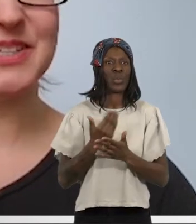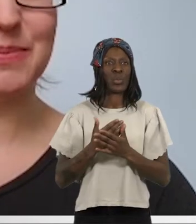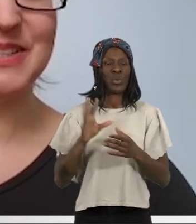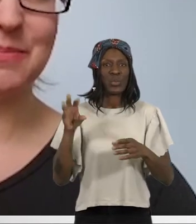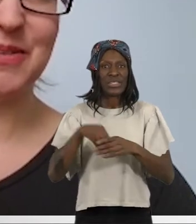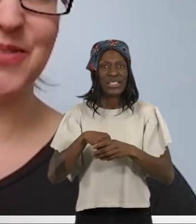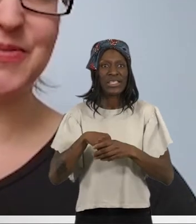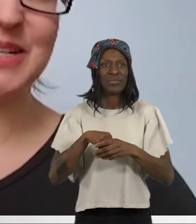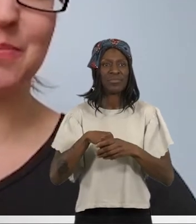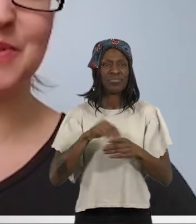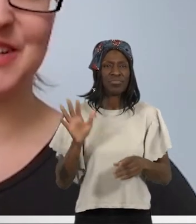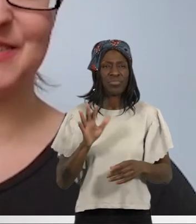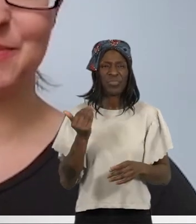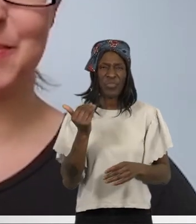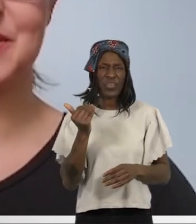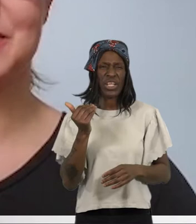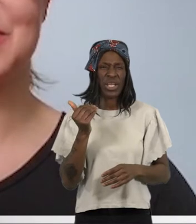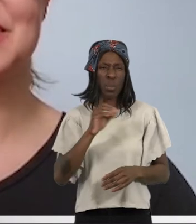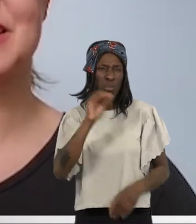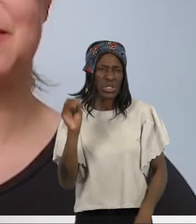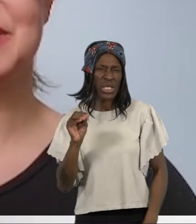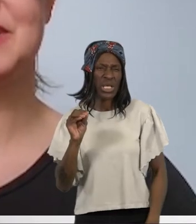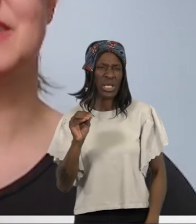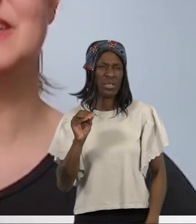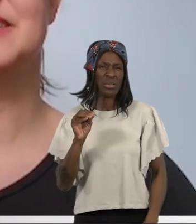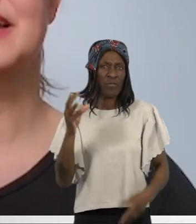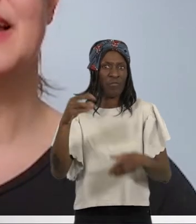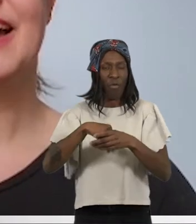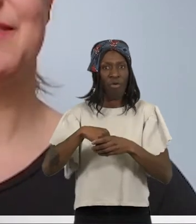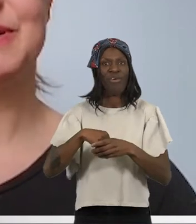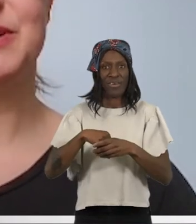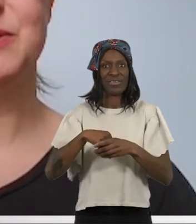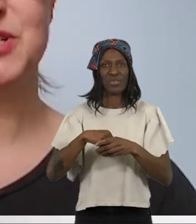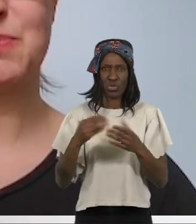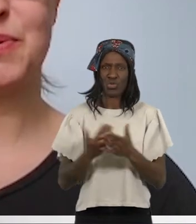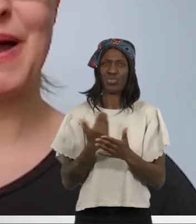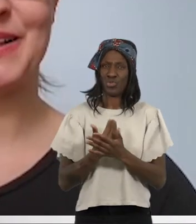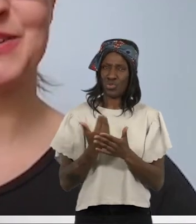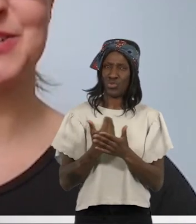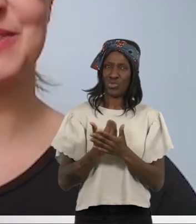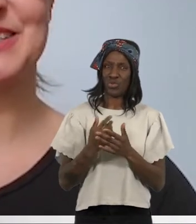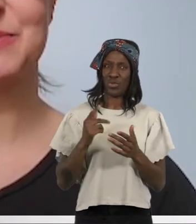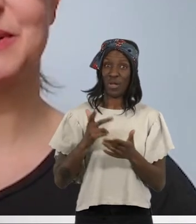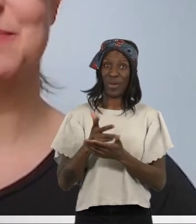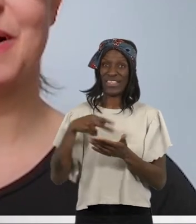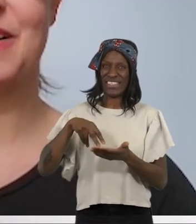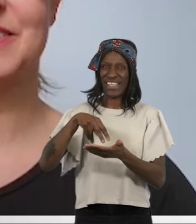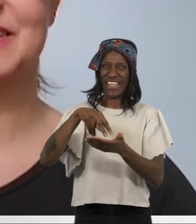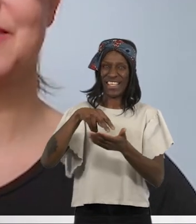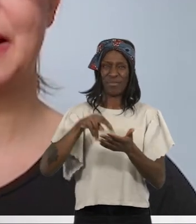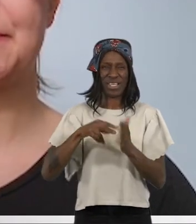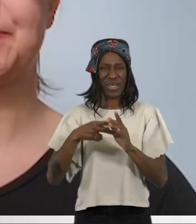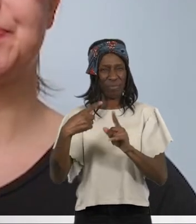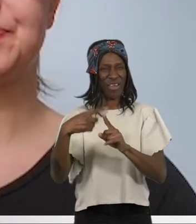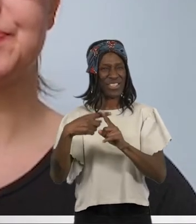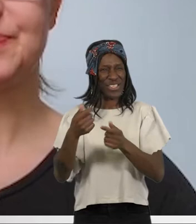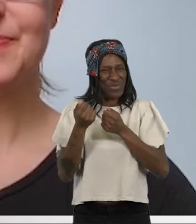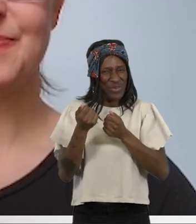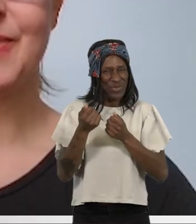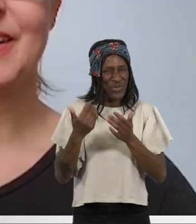new participants. About 15% of the participants coming to these have been new to Propeller, so that's really positive.